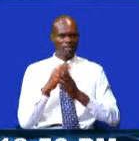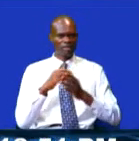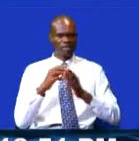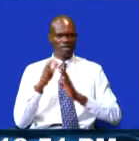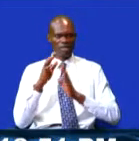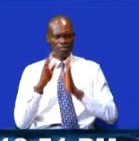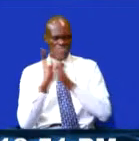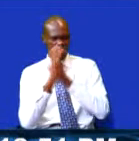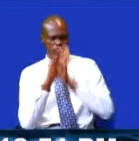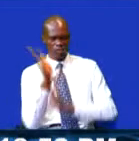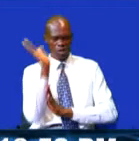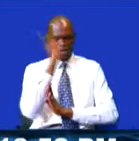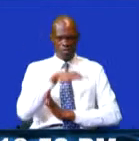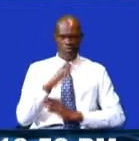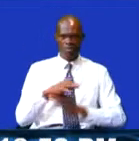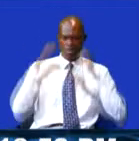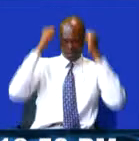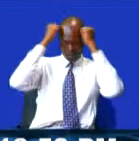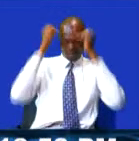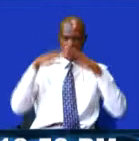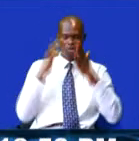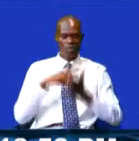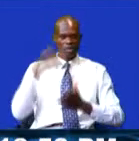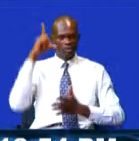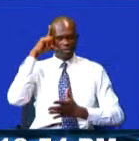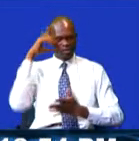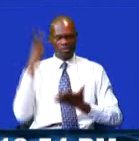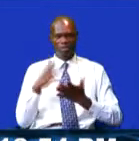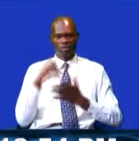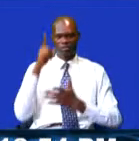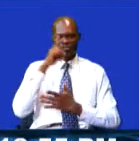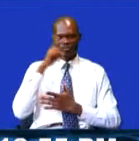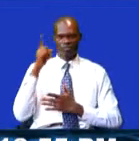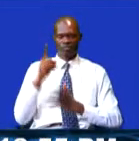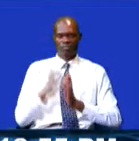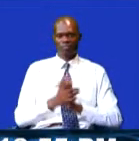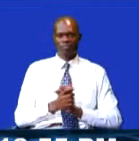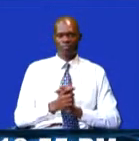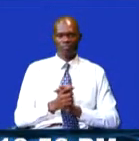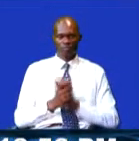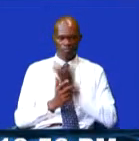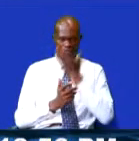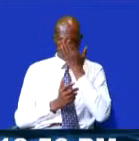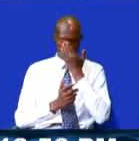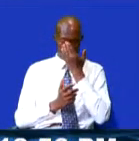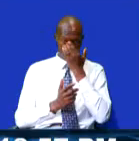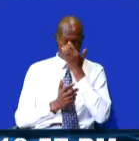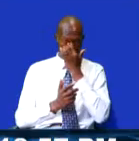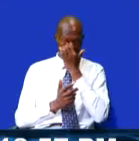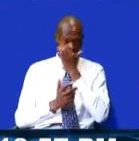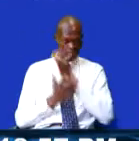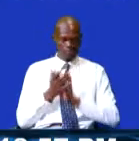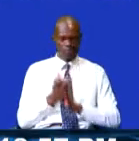modonjo kar dak mag jopuonjrego. Chal ne chal kamaendi e alwora mar Jaramogi man Bondo.